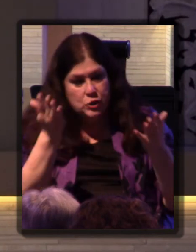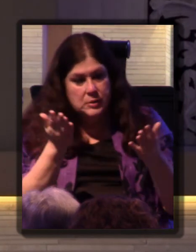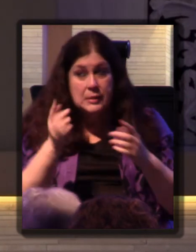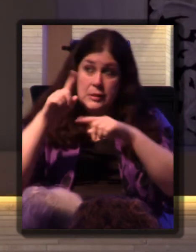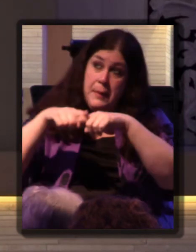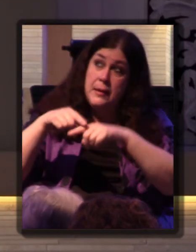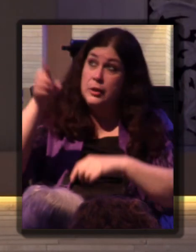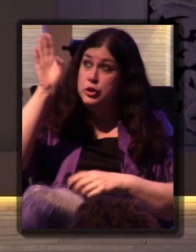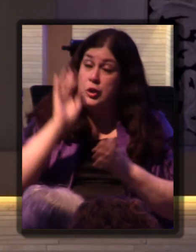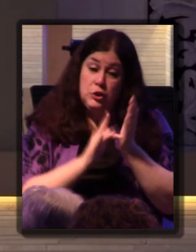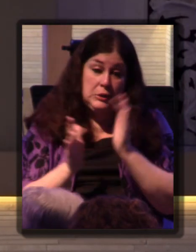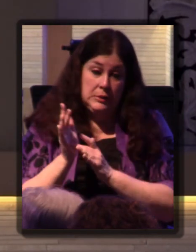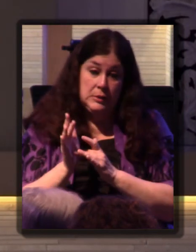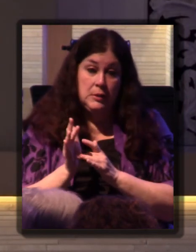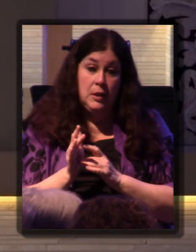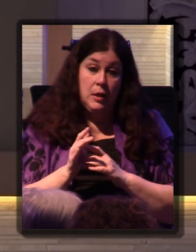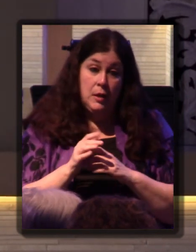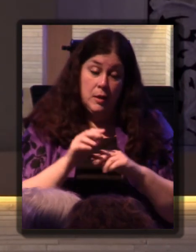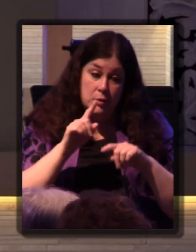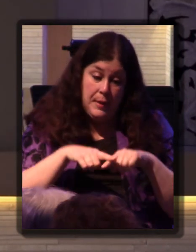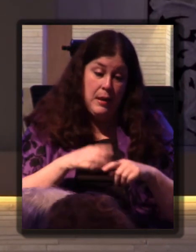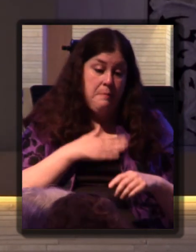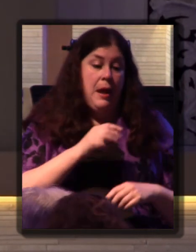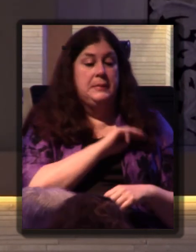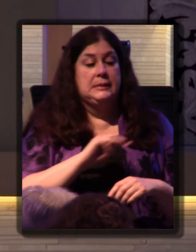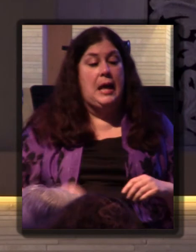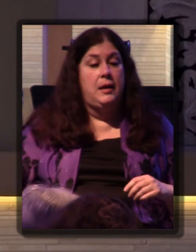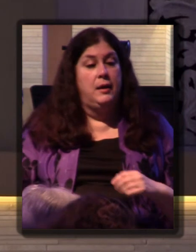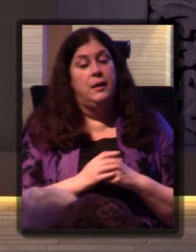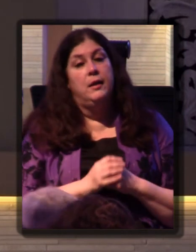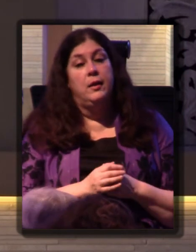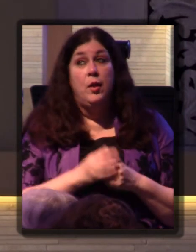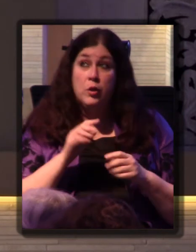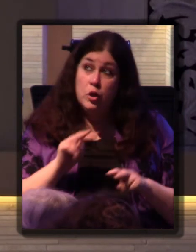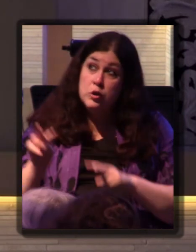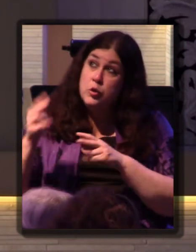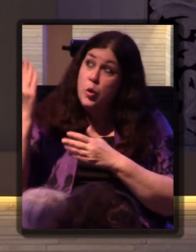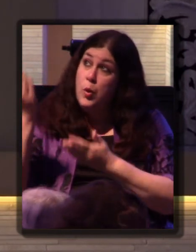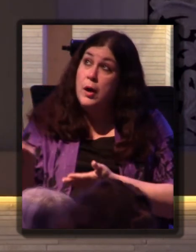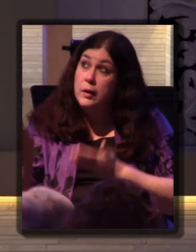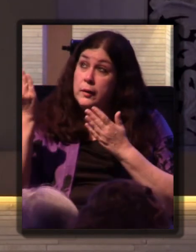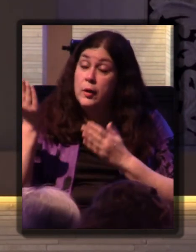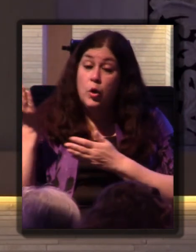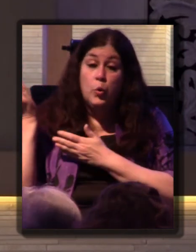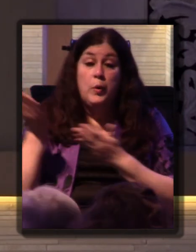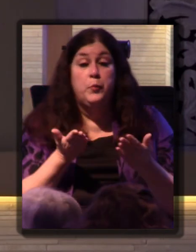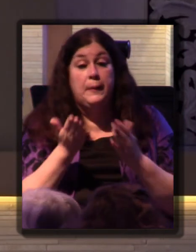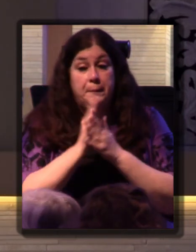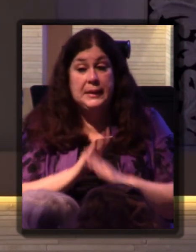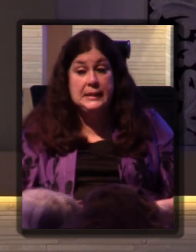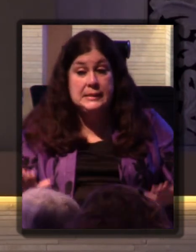to you this morning is turn to Jesus, is turn to my Messiah. Turn to the one and only one